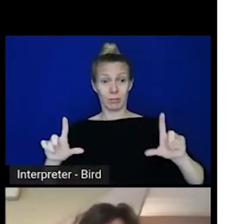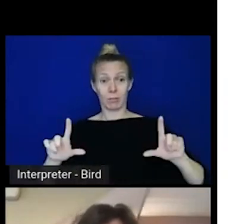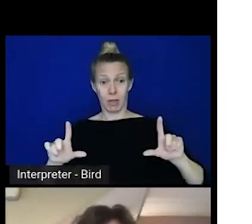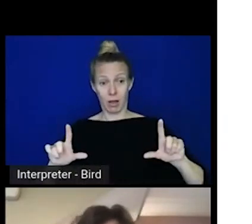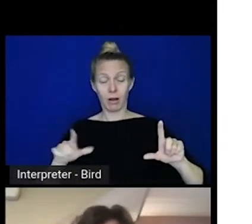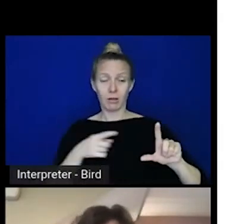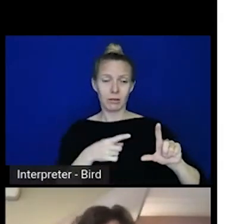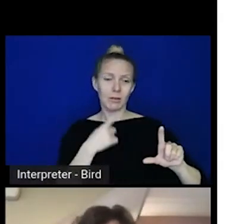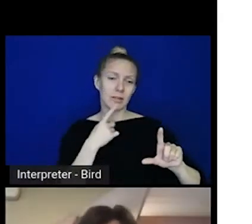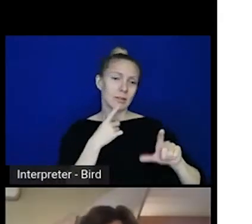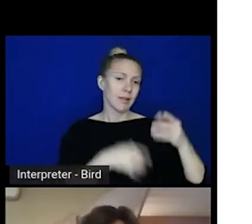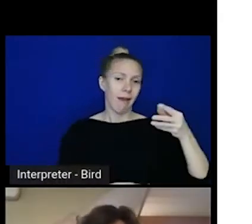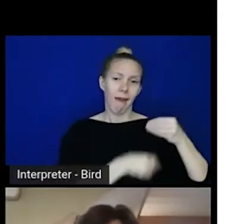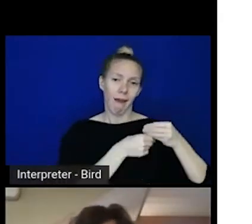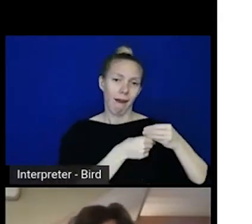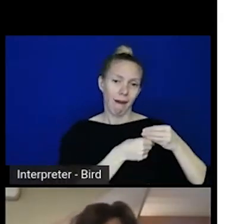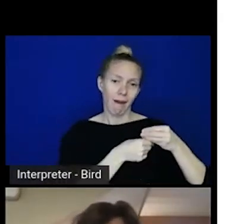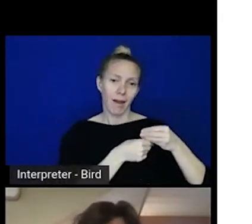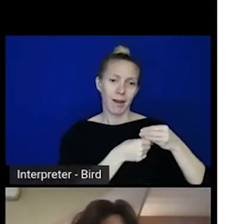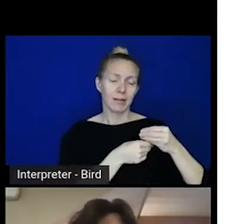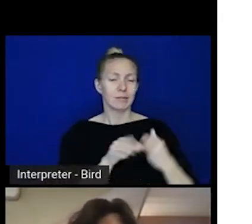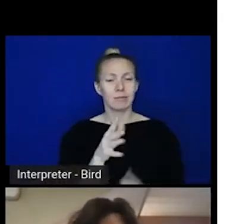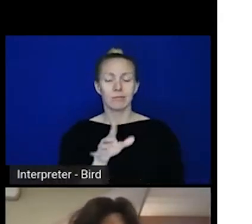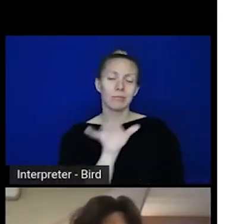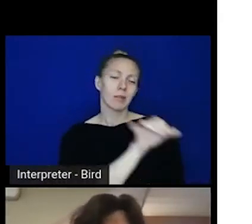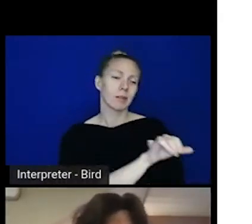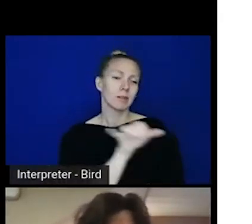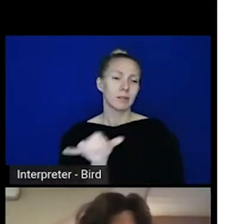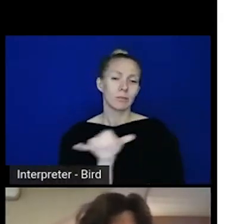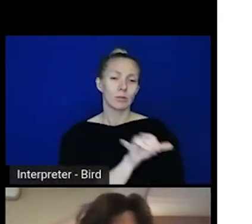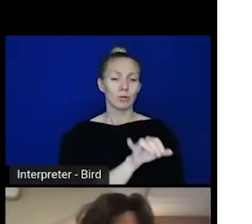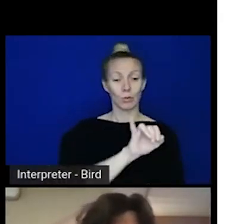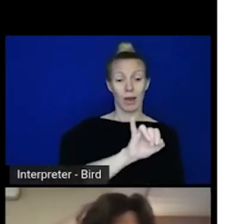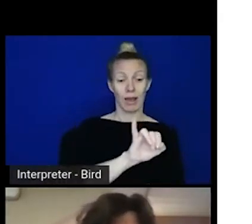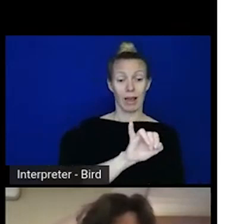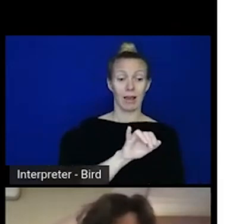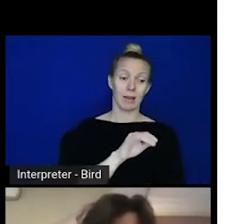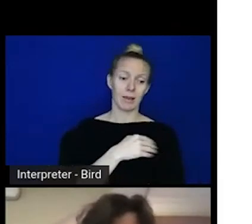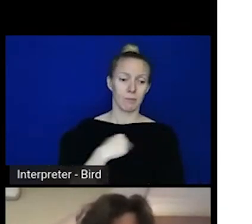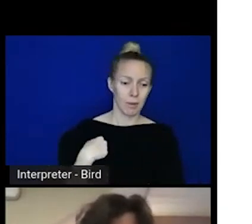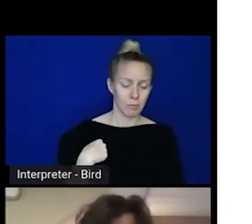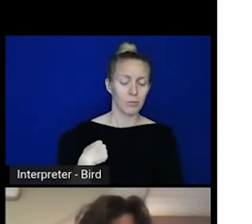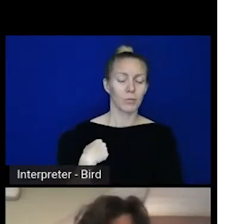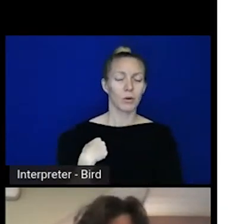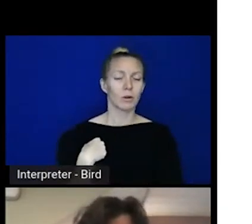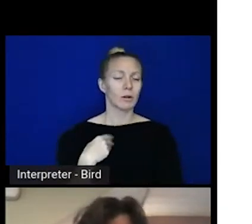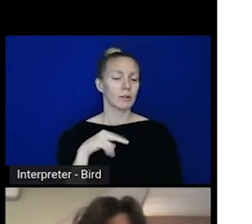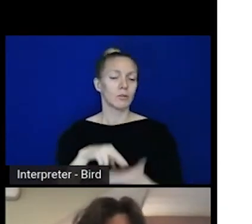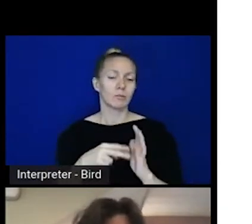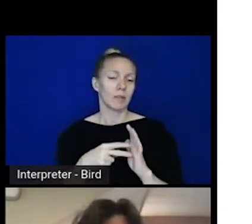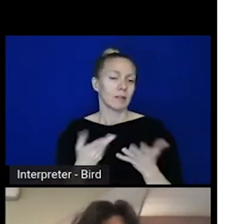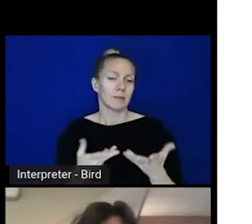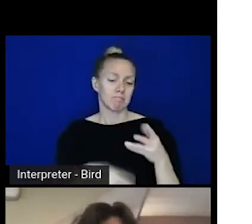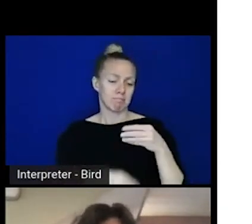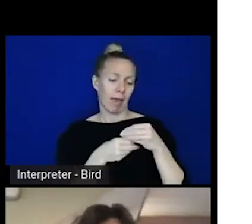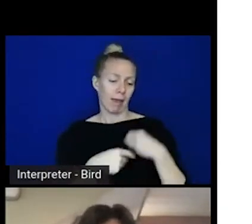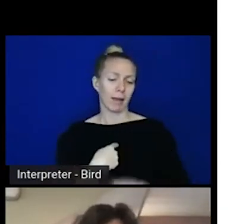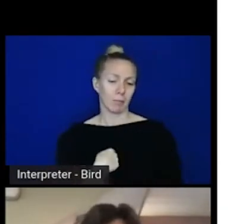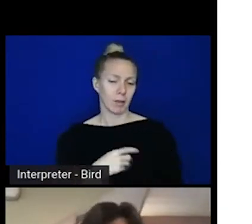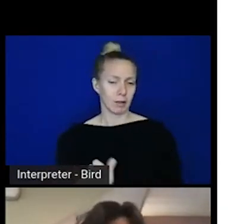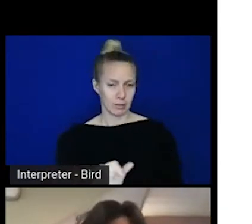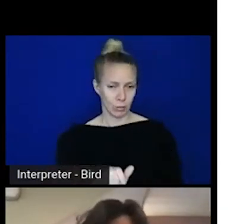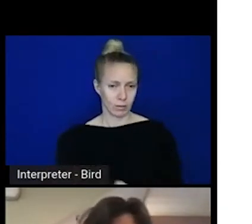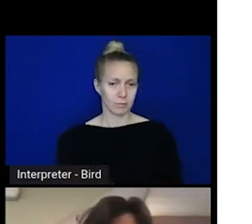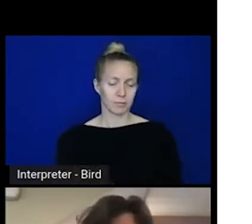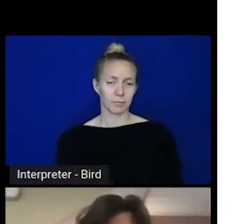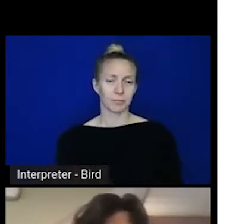add, similar to I am member, just add me to the group as well. However, the